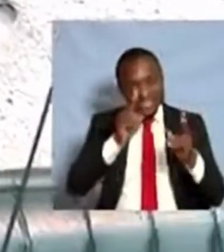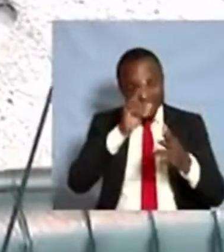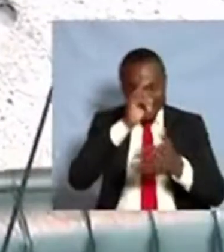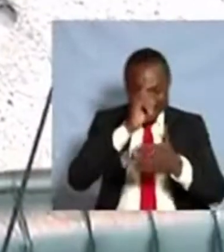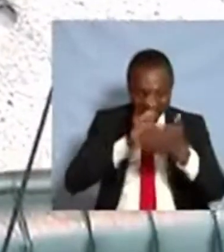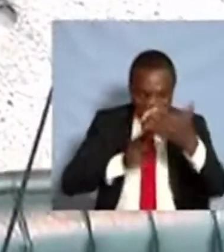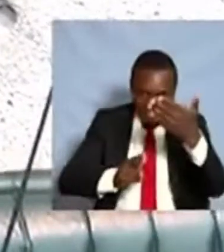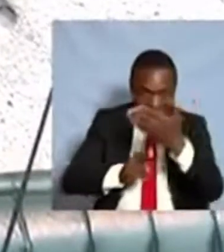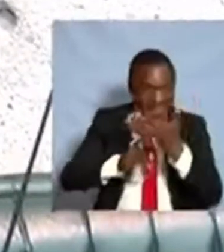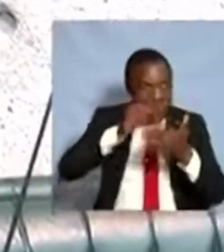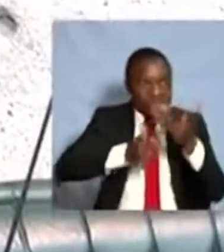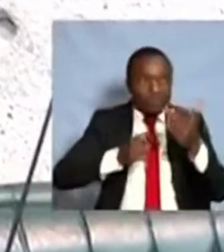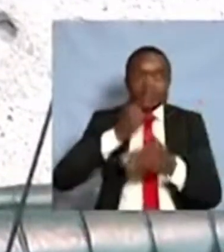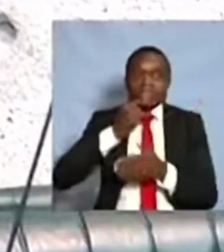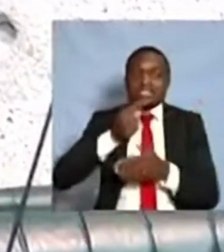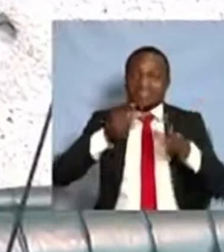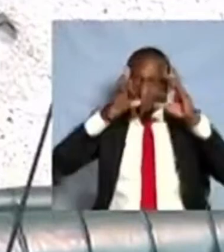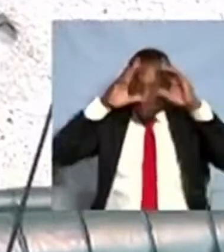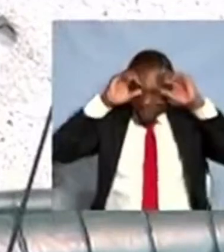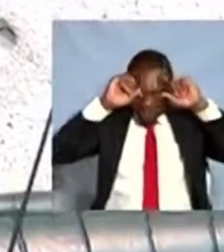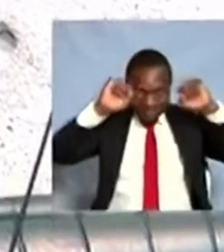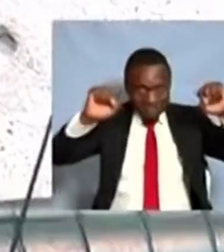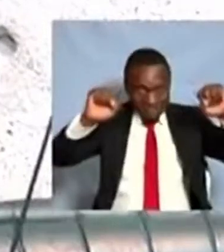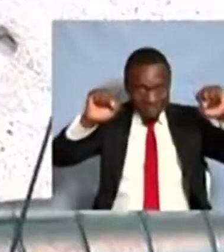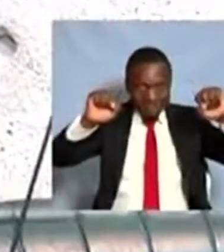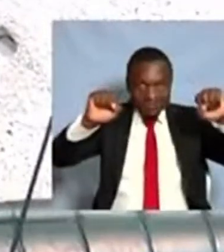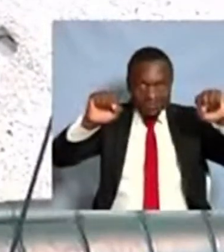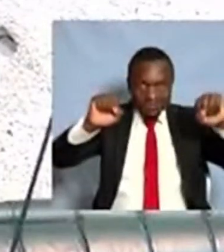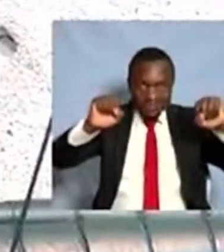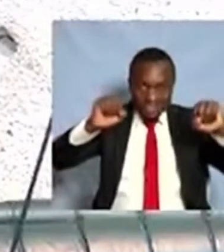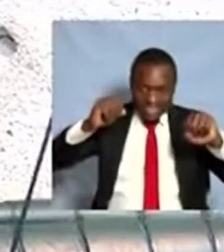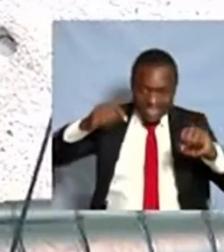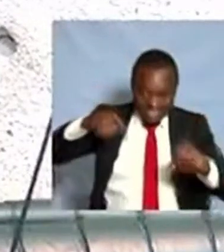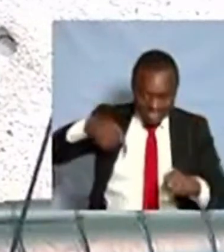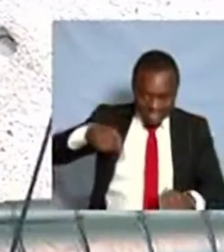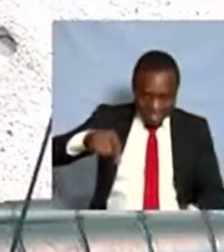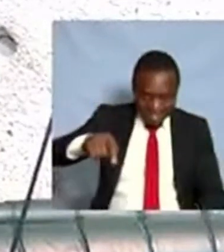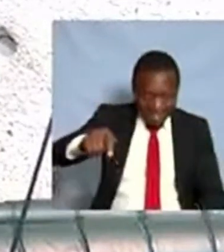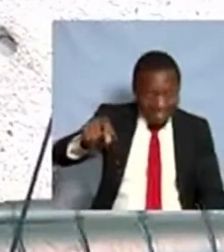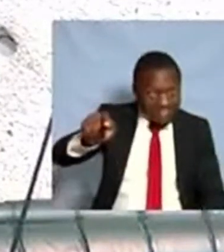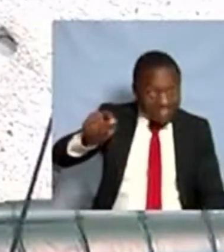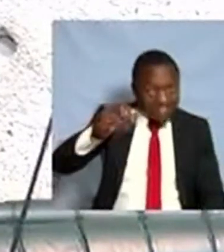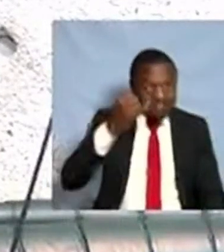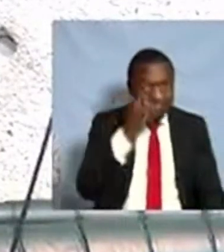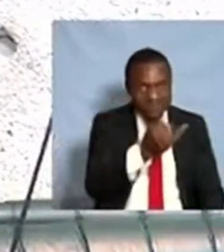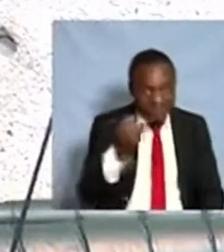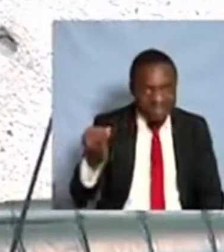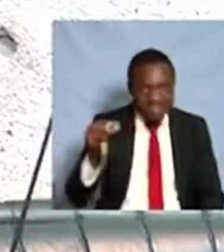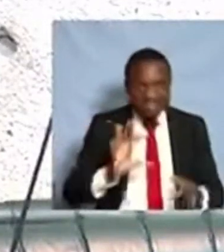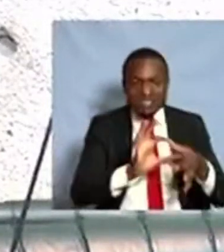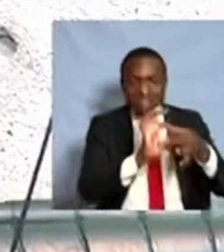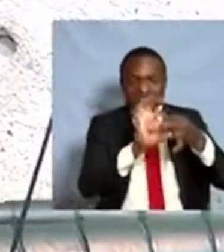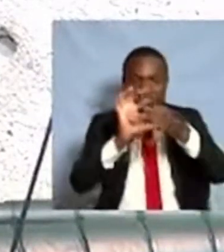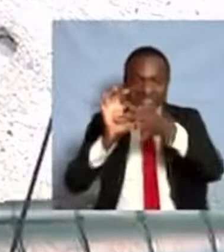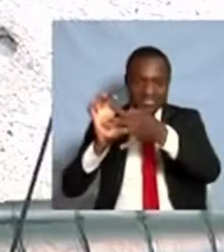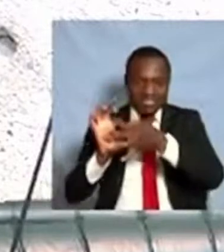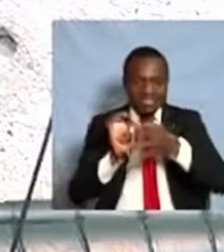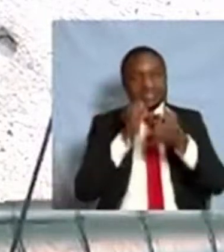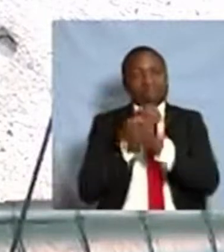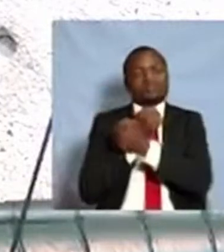by what was said by the President and his consistency on the issue of unity,